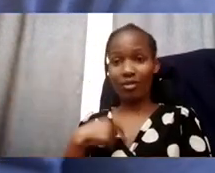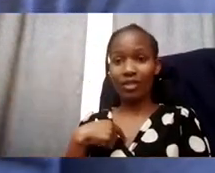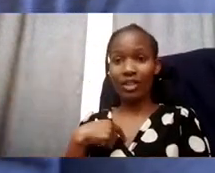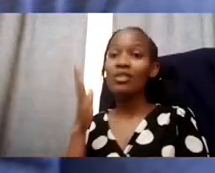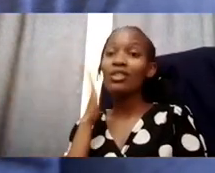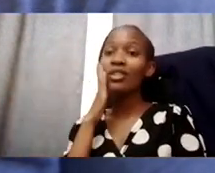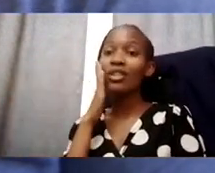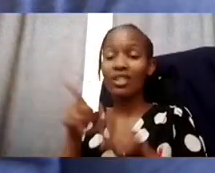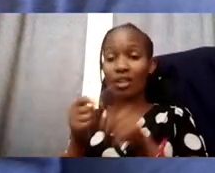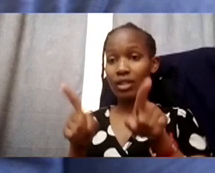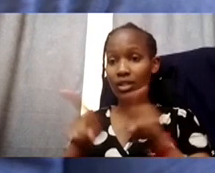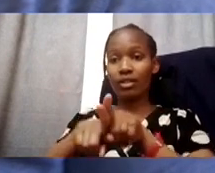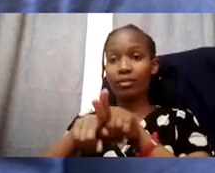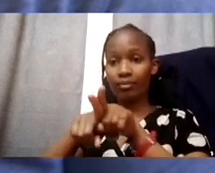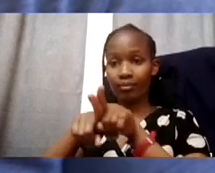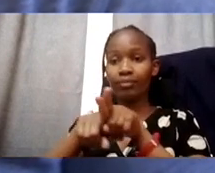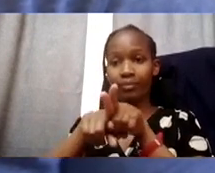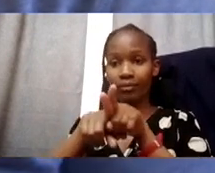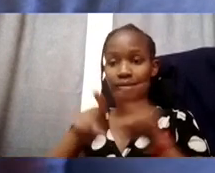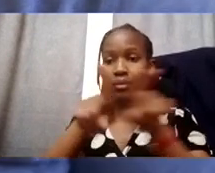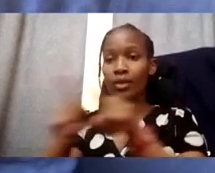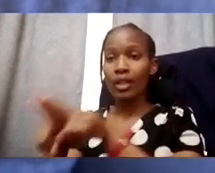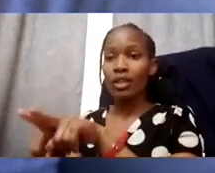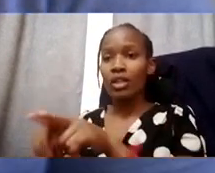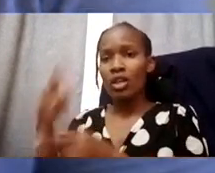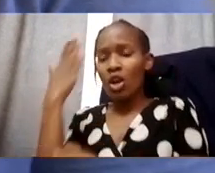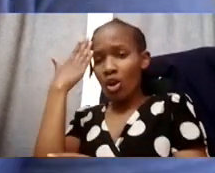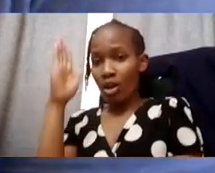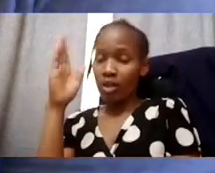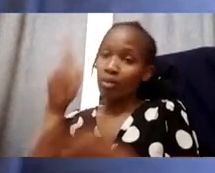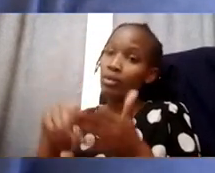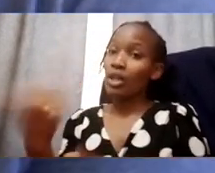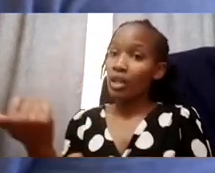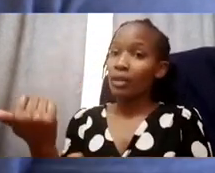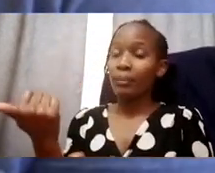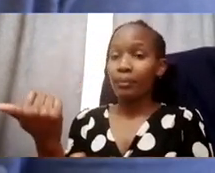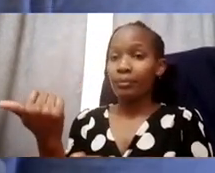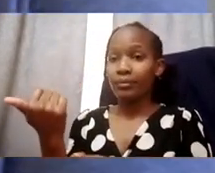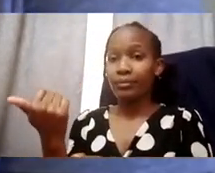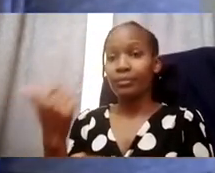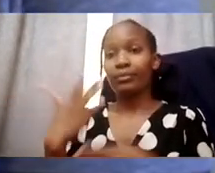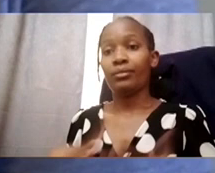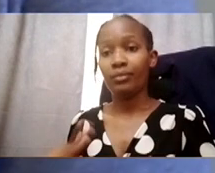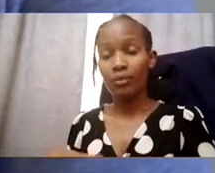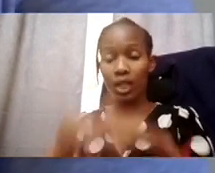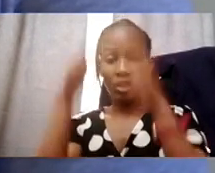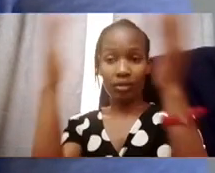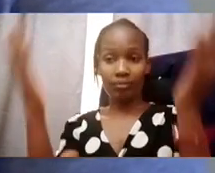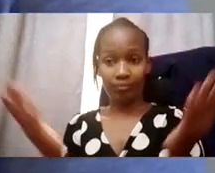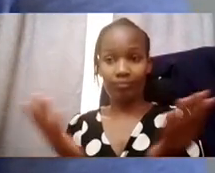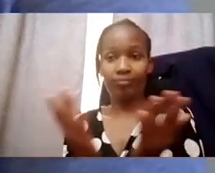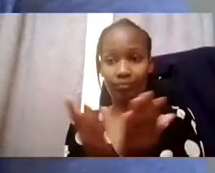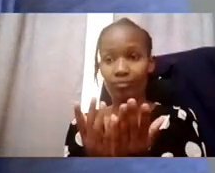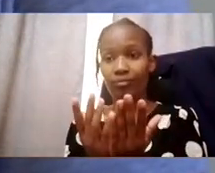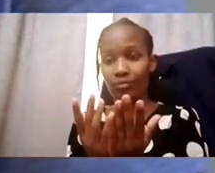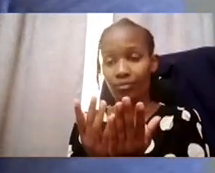sister. And also, you don't know what other people, what the reaction of people in the whole world when they see people called